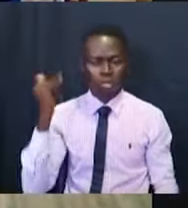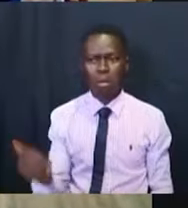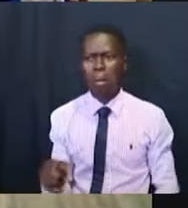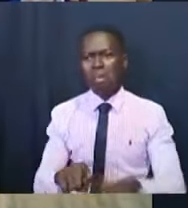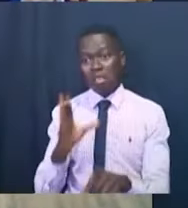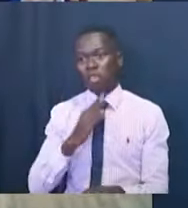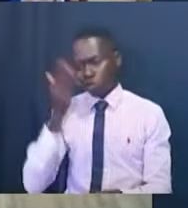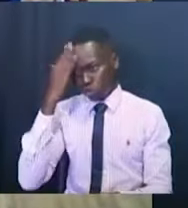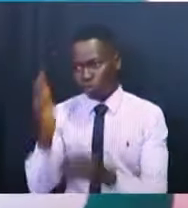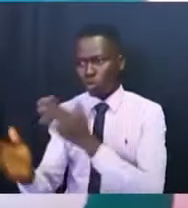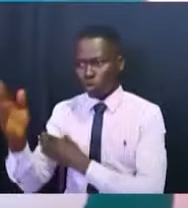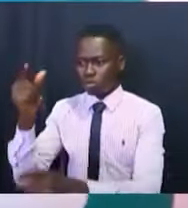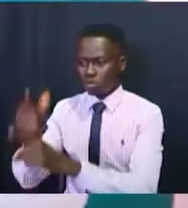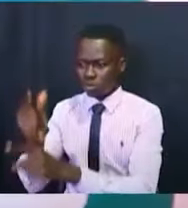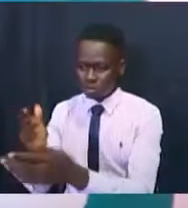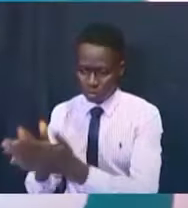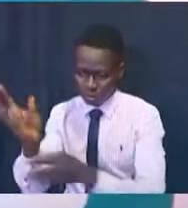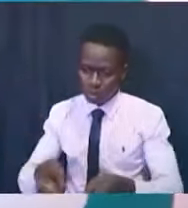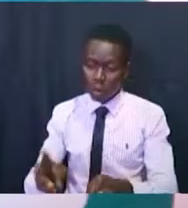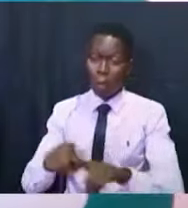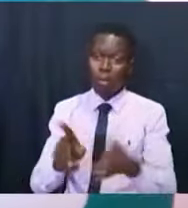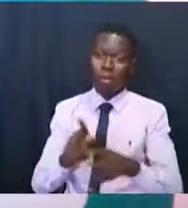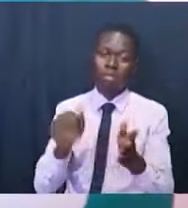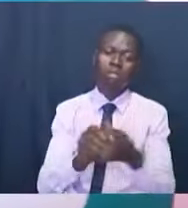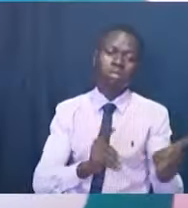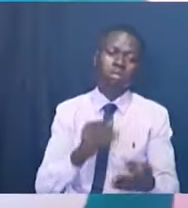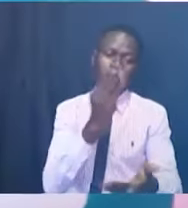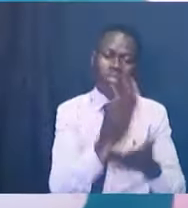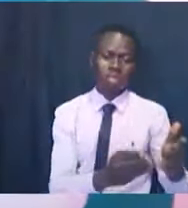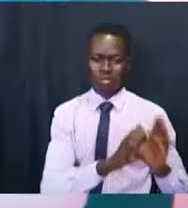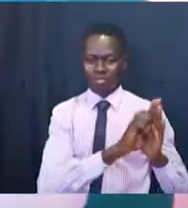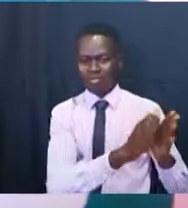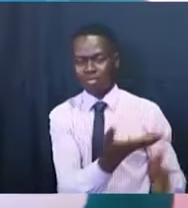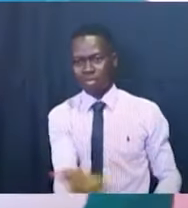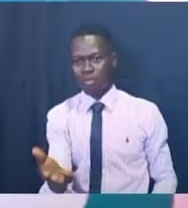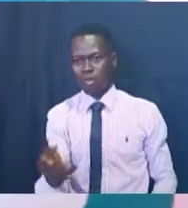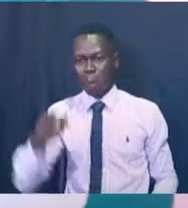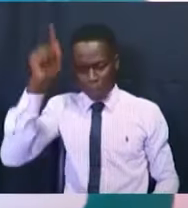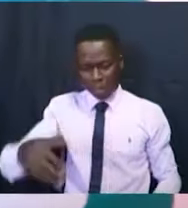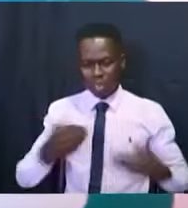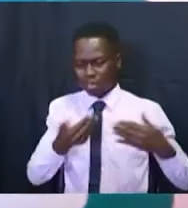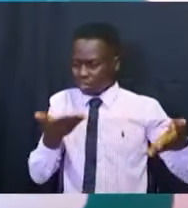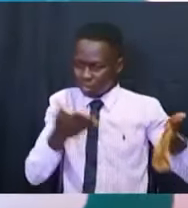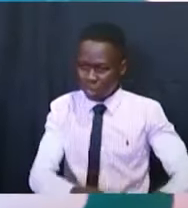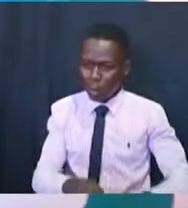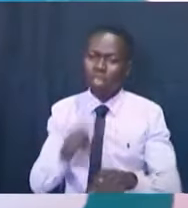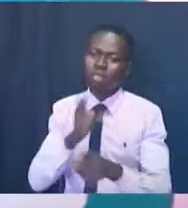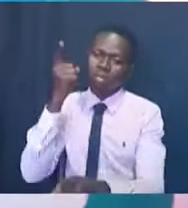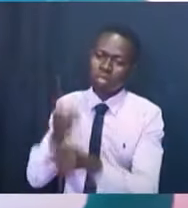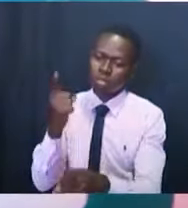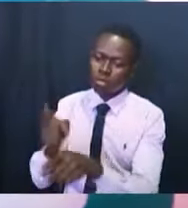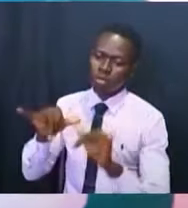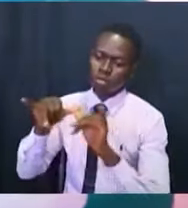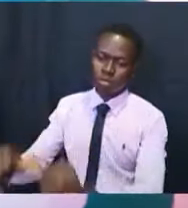God's righteous decrees, that those who do such things deserve death, they not only continue to do